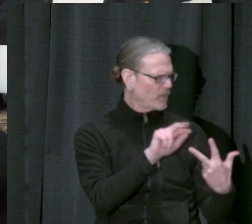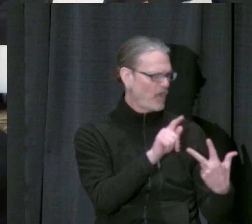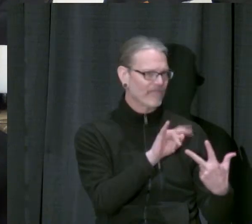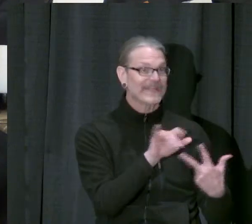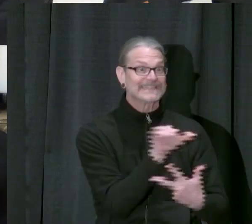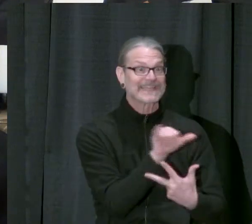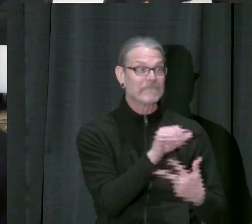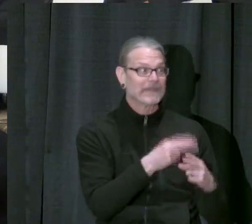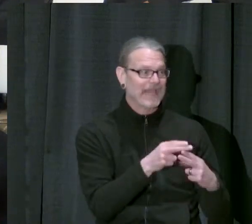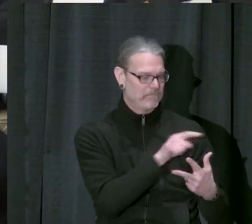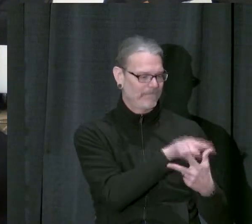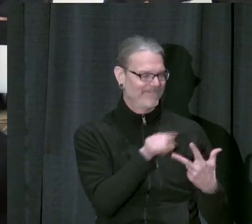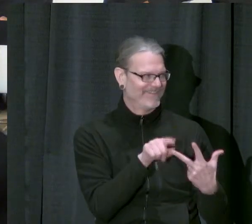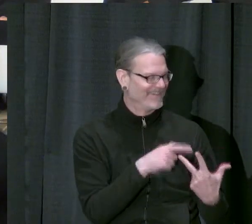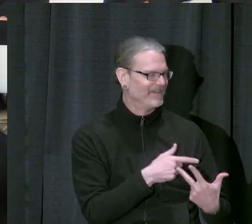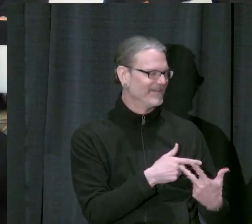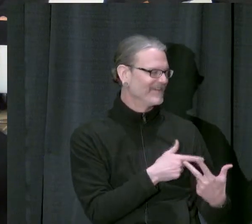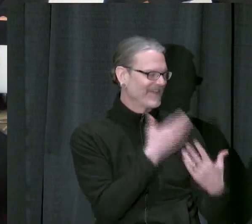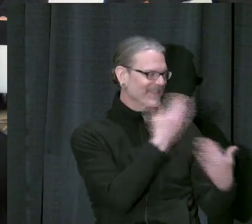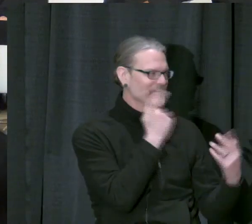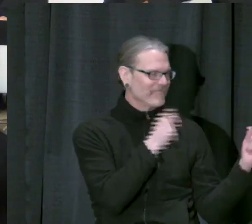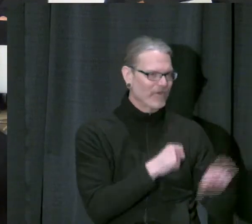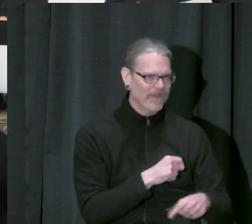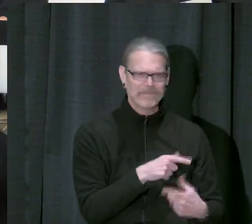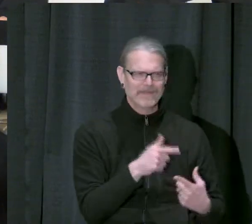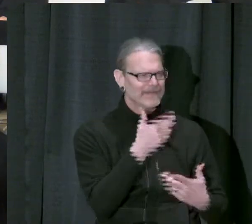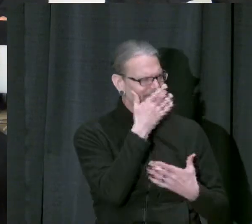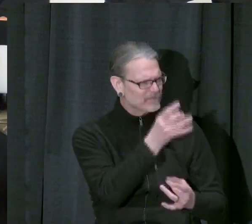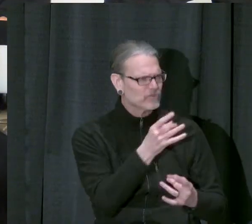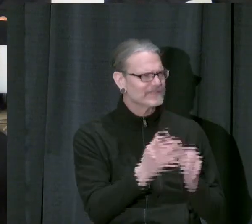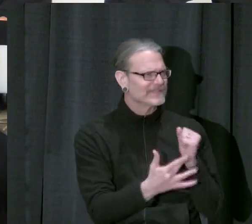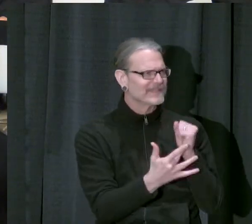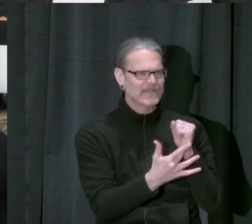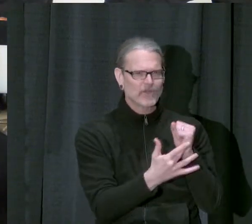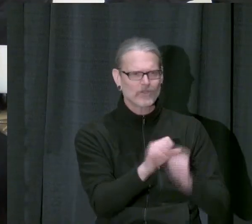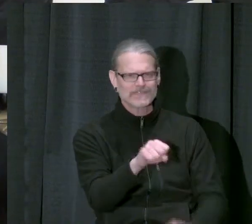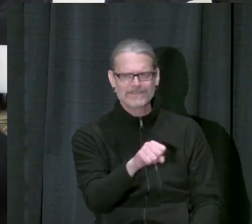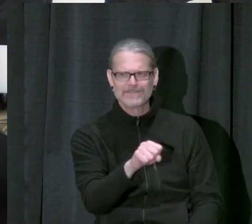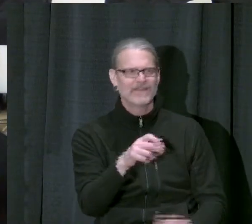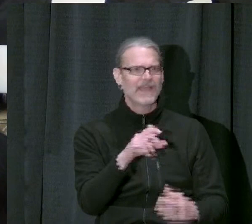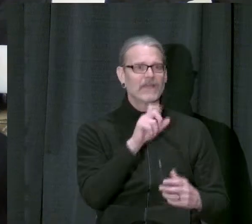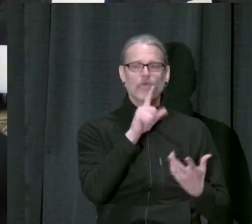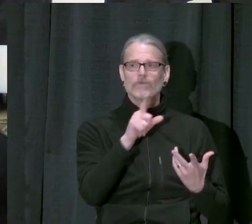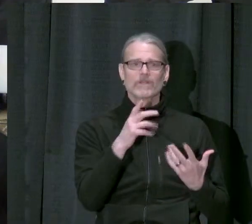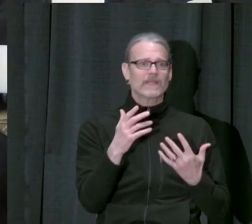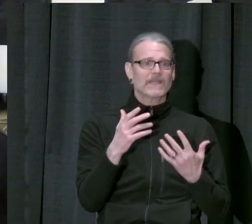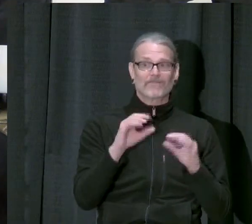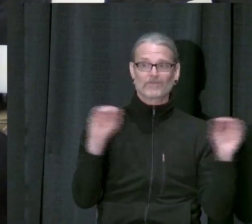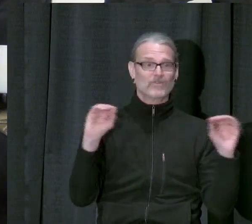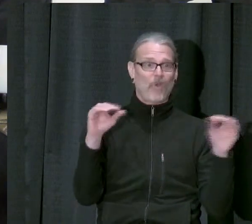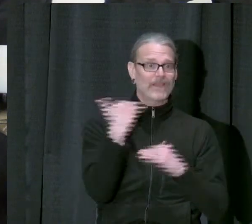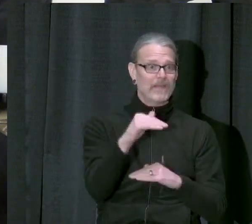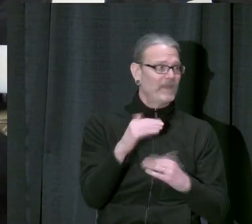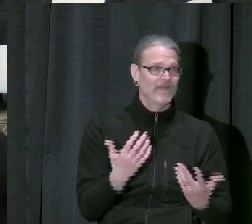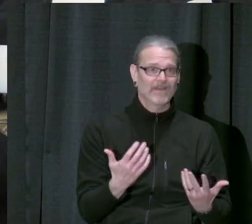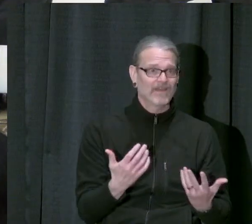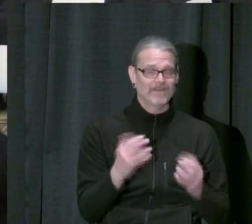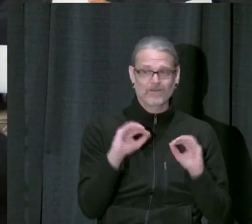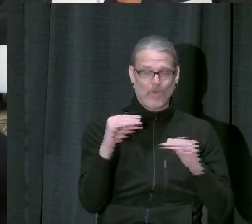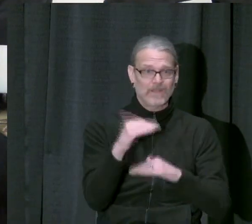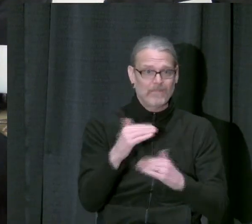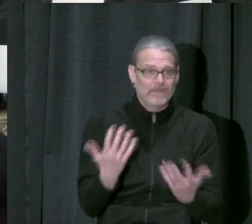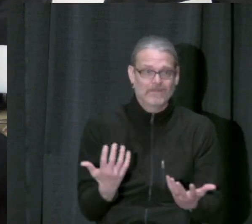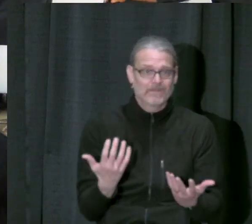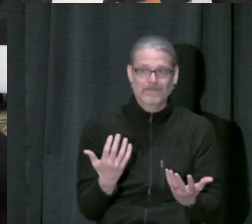having you here. Very interesting technology. And as you said, I think the boundaries here are kind of limitless. There's an awful lot out